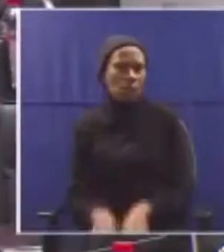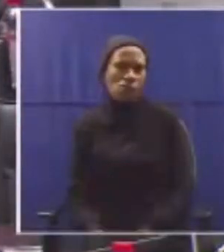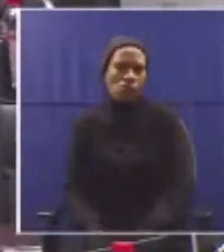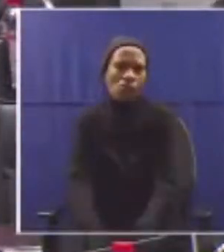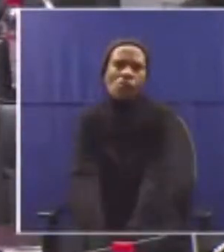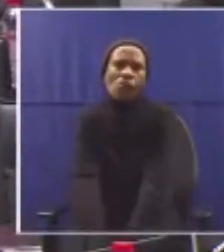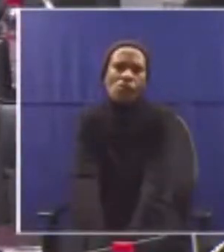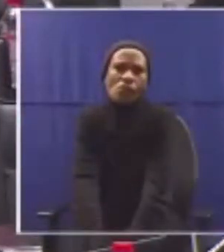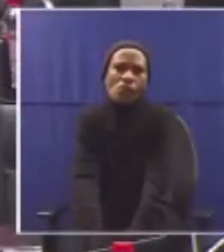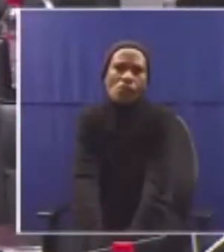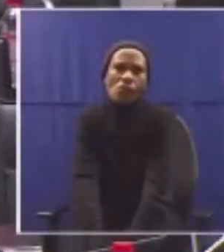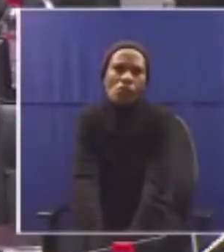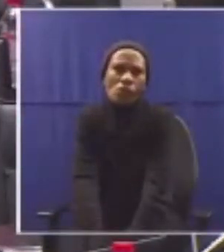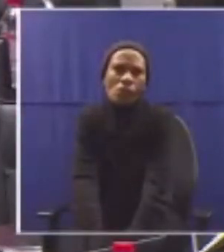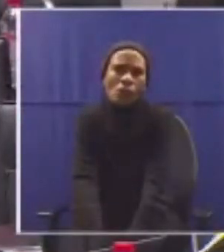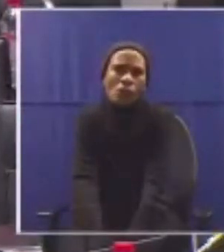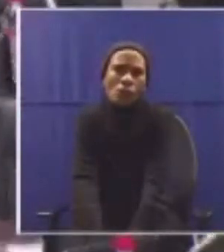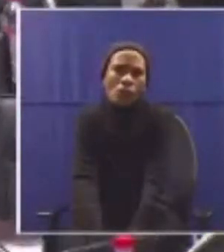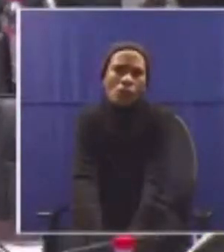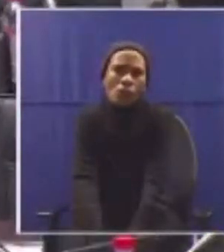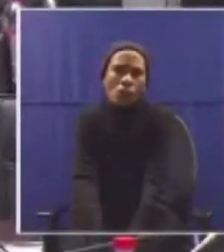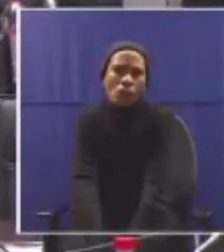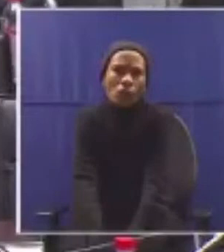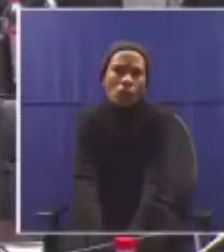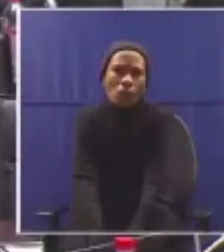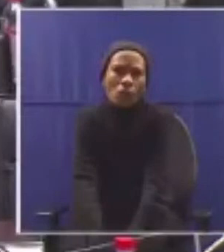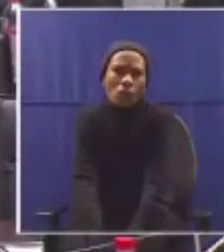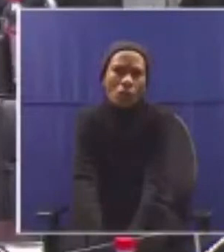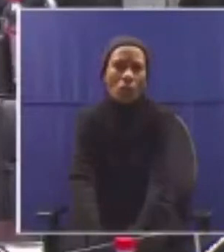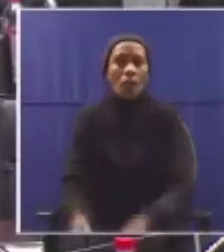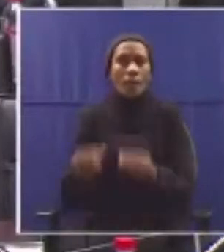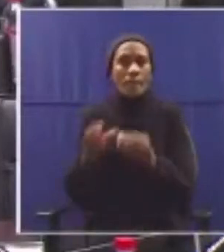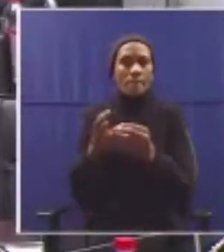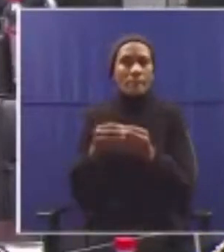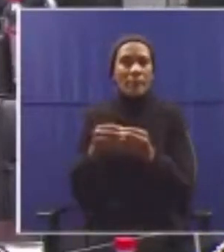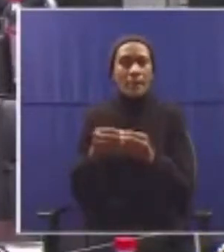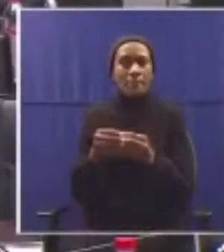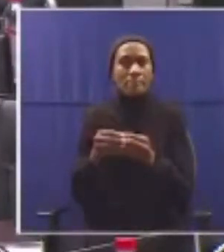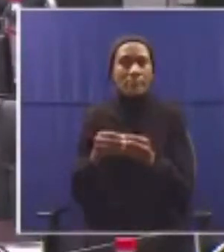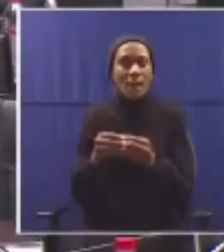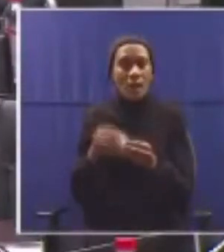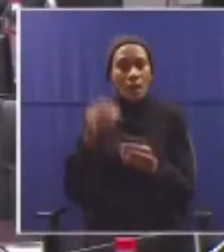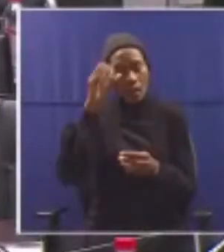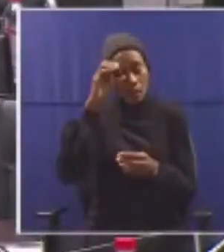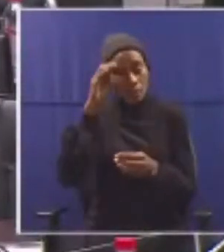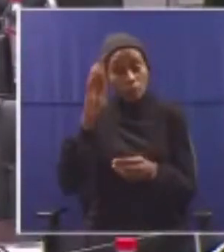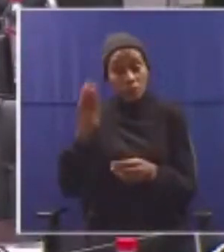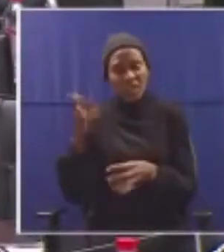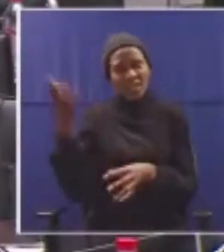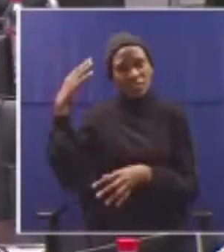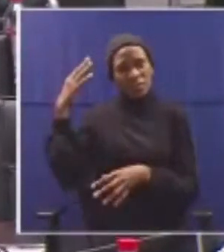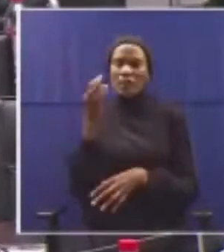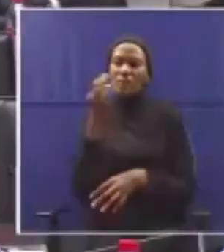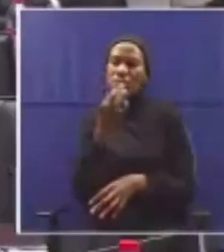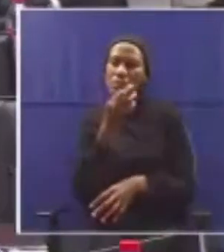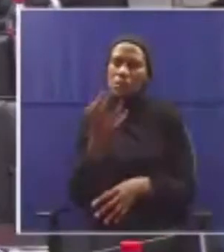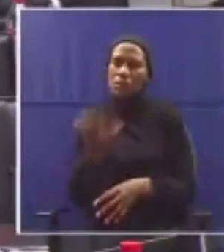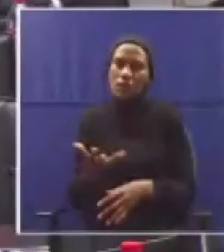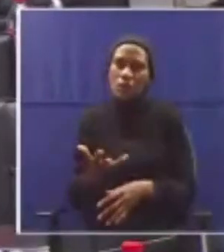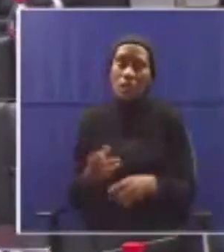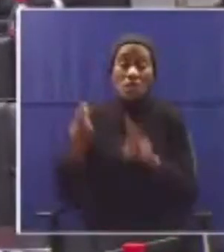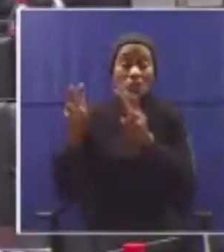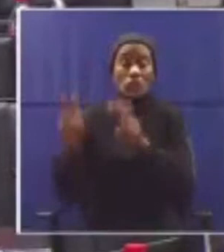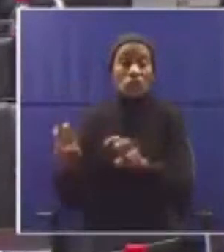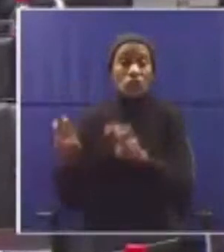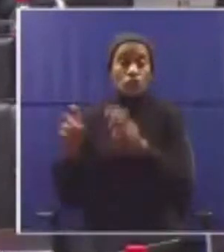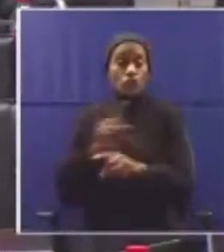in light of what one of our statesmen and a senior member of this House, Prince Mahustu Buthelezi, used to say that the outstanding matter